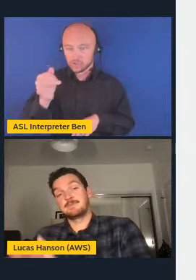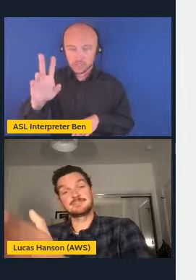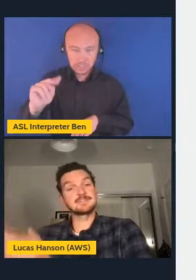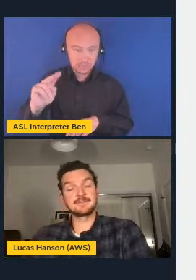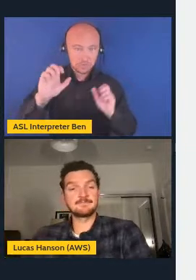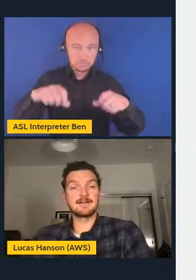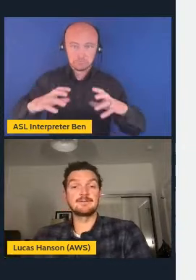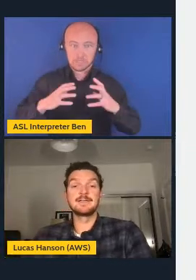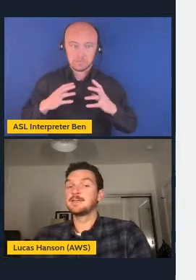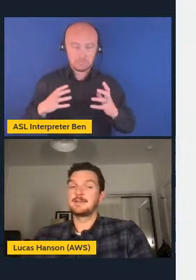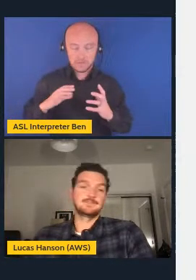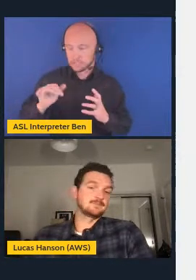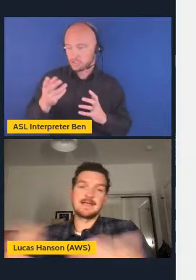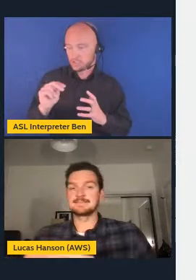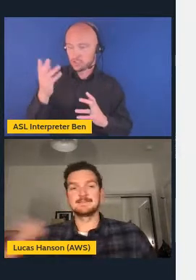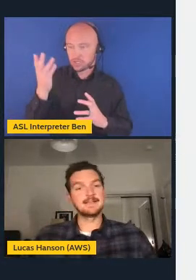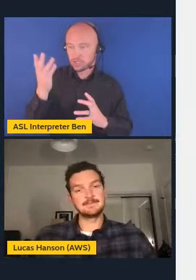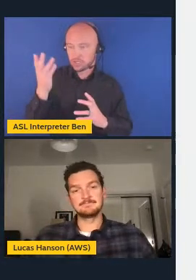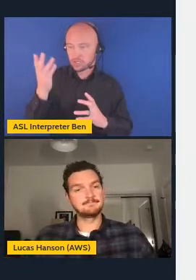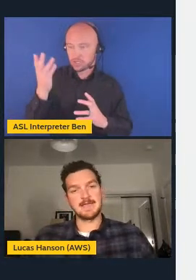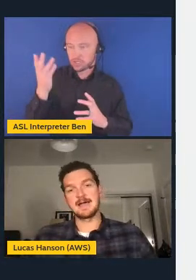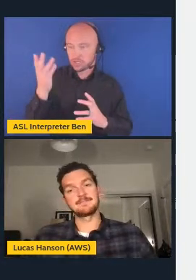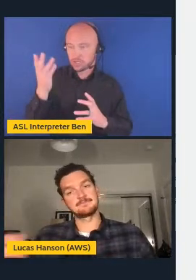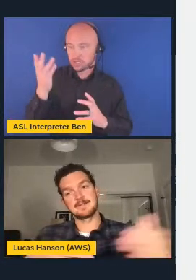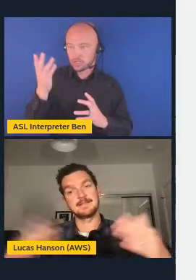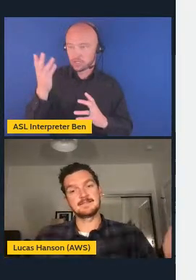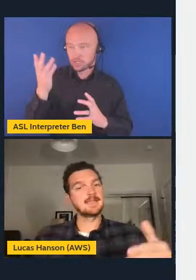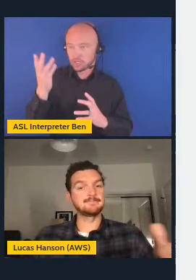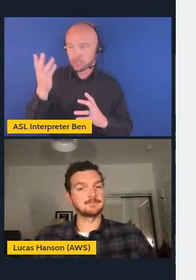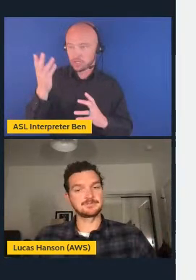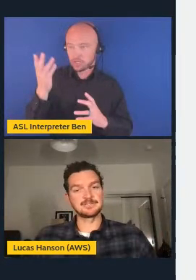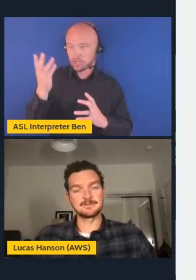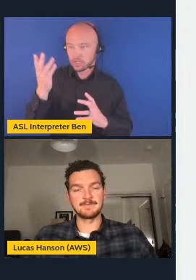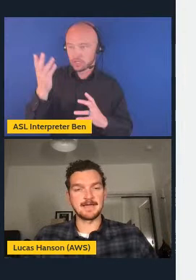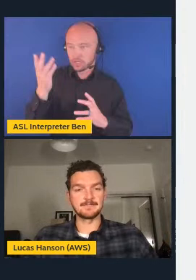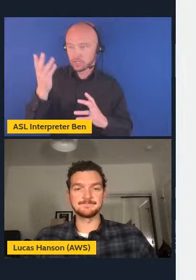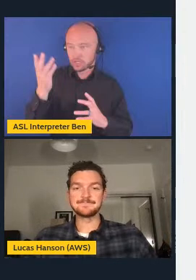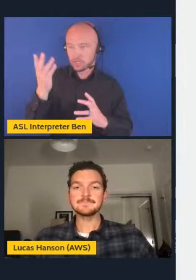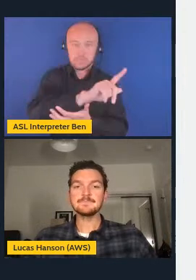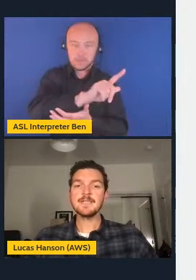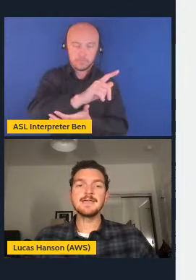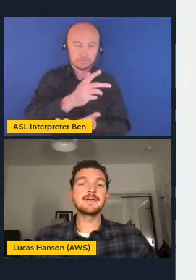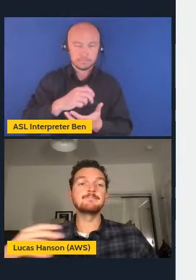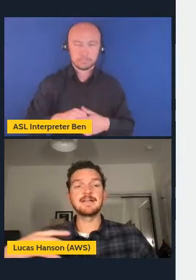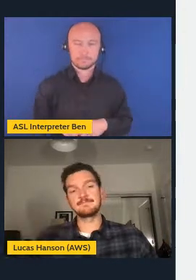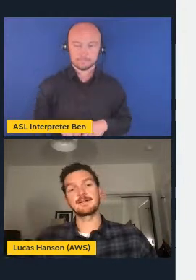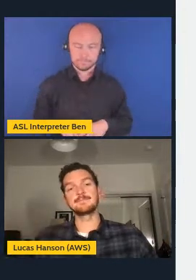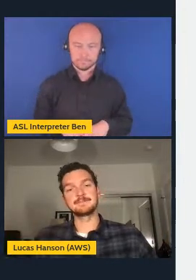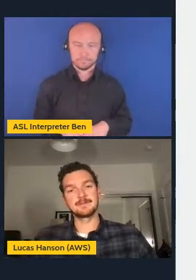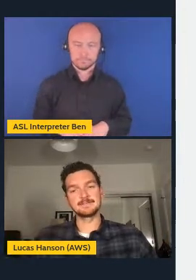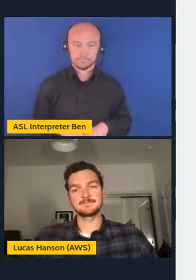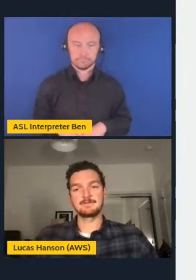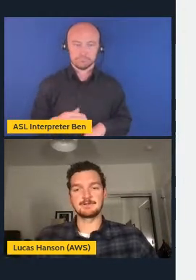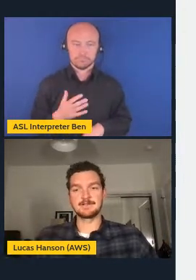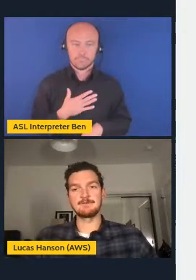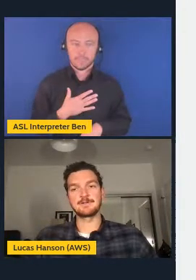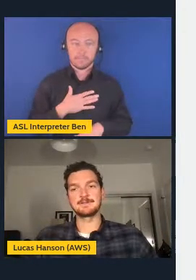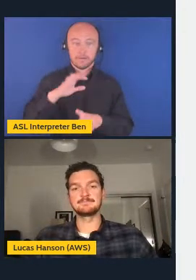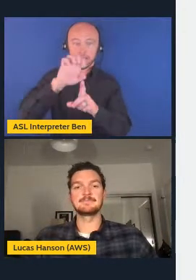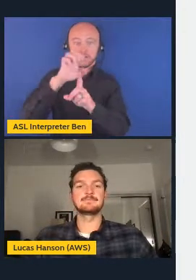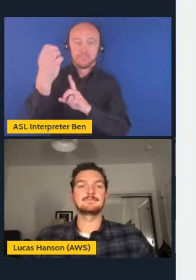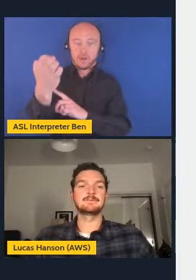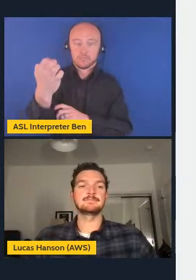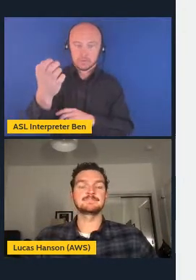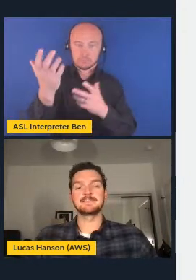is my JSON file. You can pass in any path, right? Any YAML or JSON path. And then my environment, right? So I want